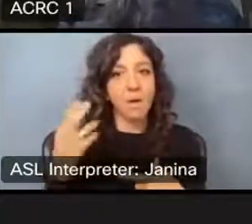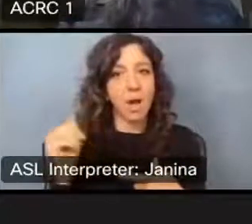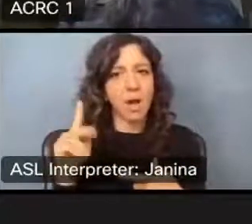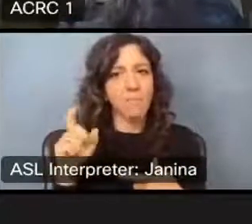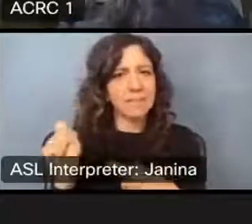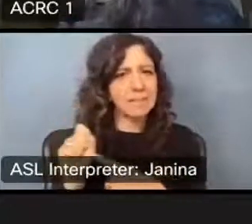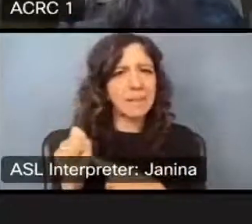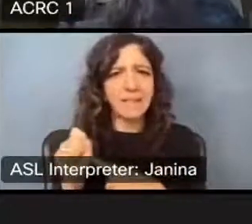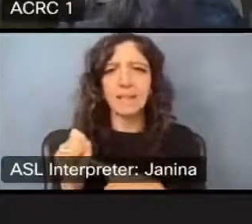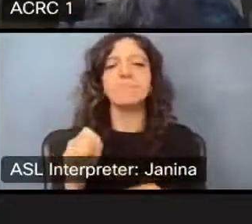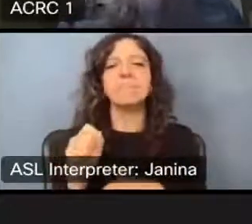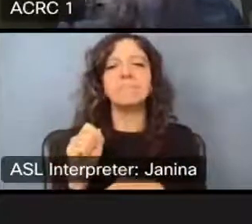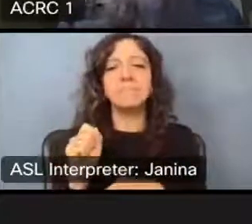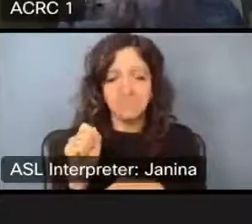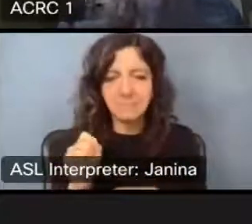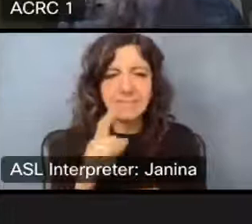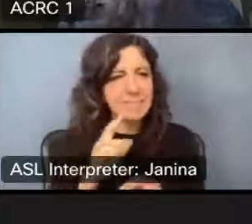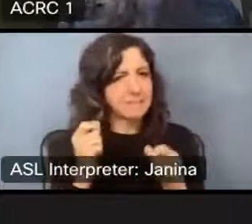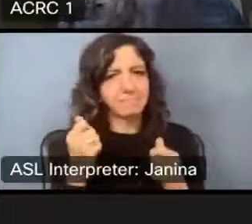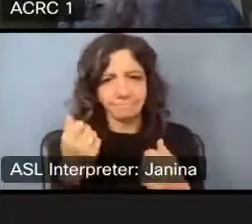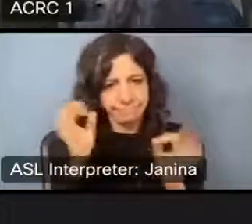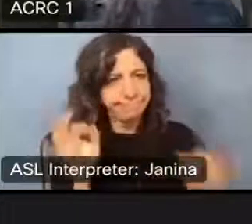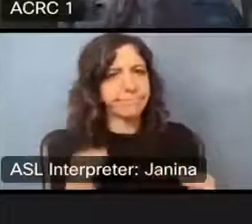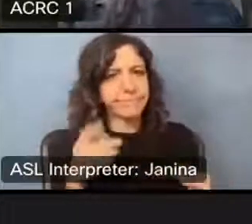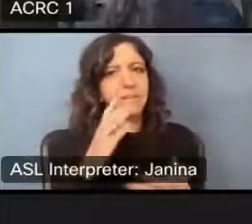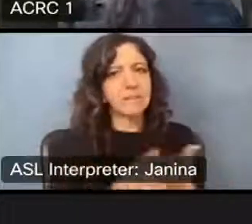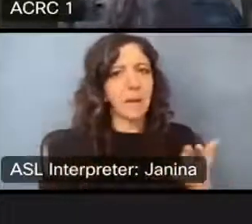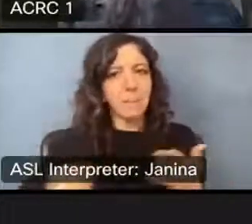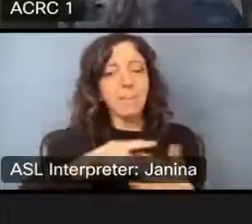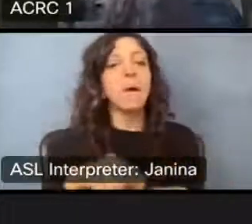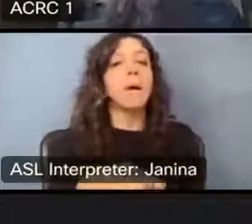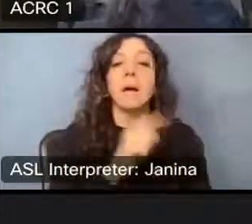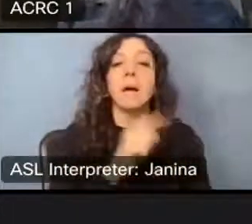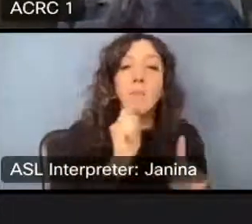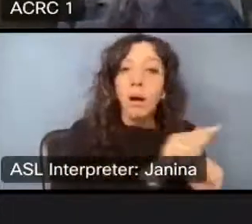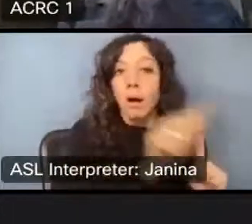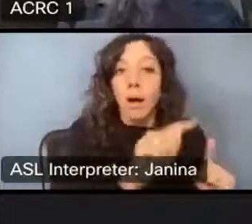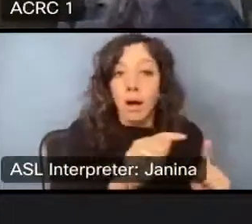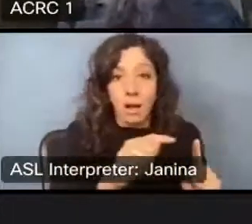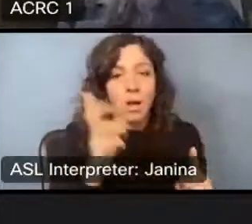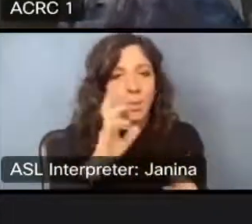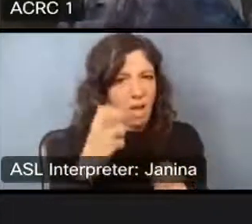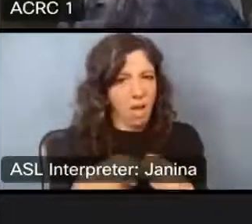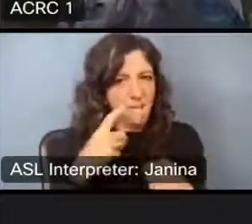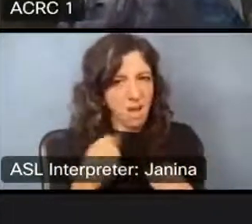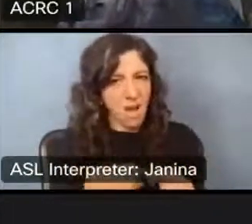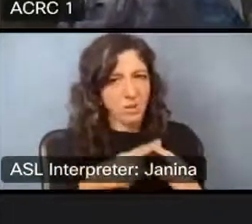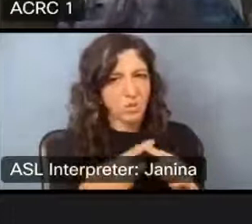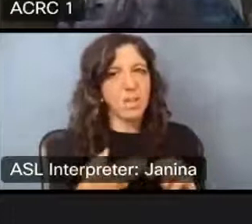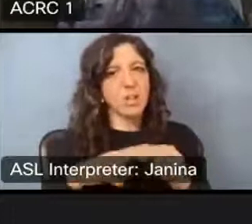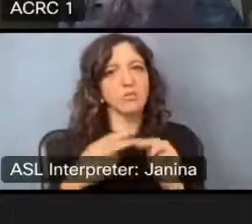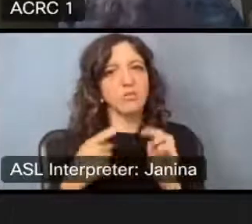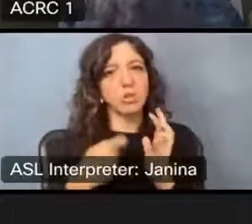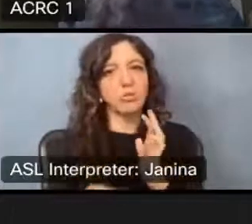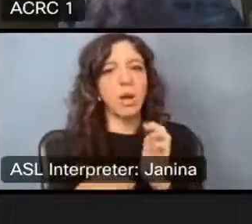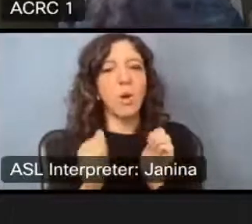so for some programs, it's going to be tough for us to be able to increase rates without doing